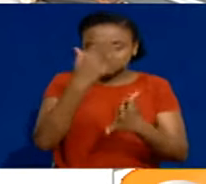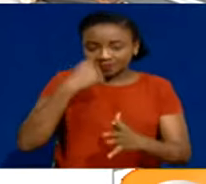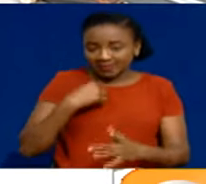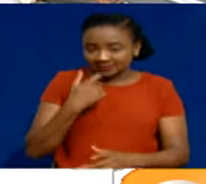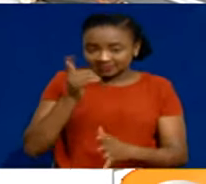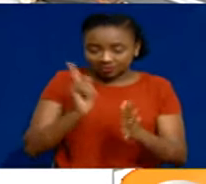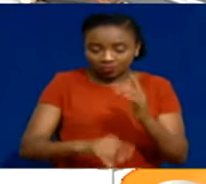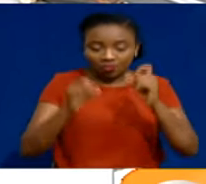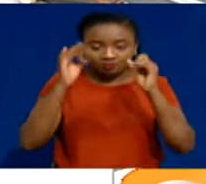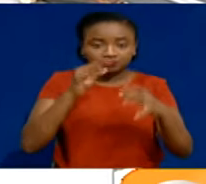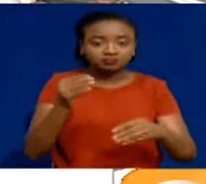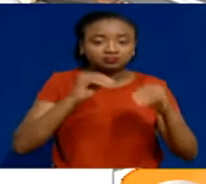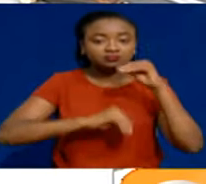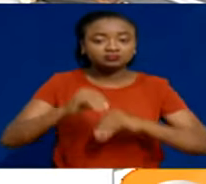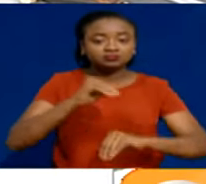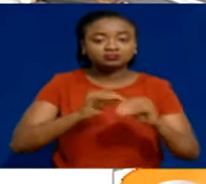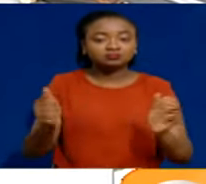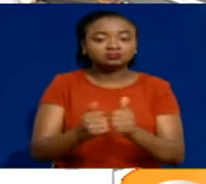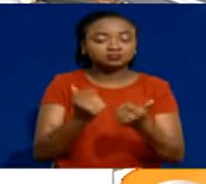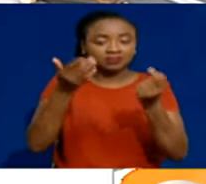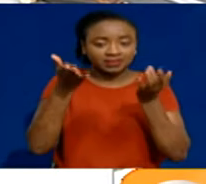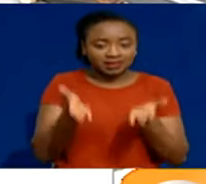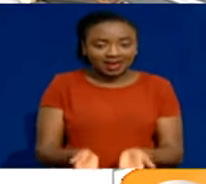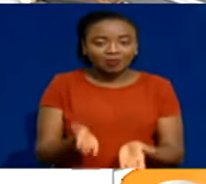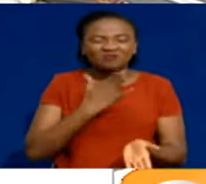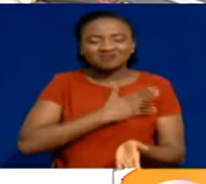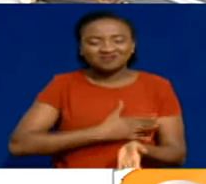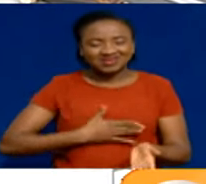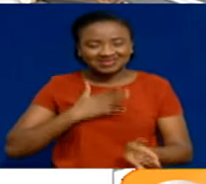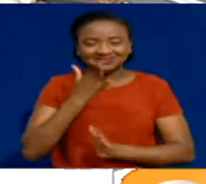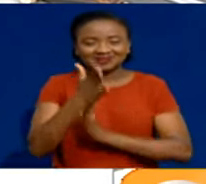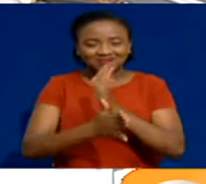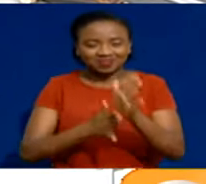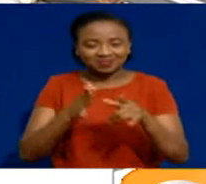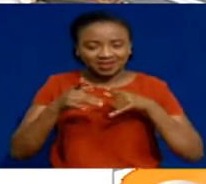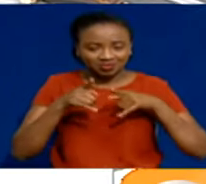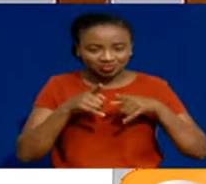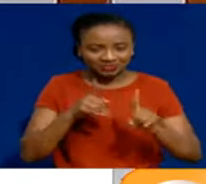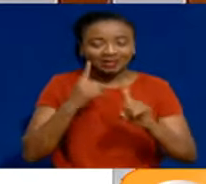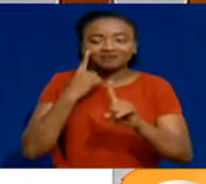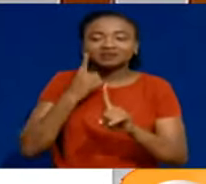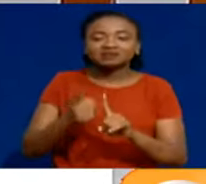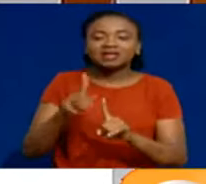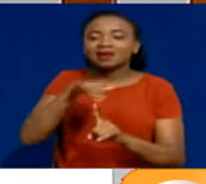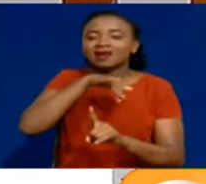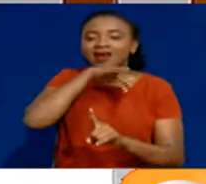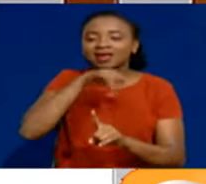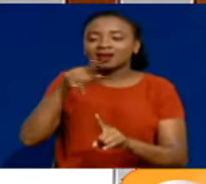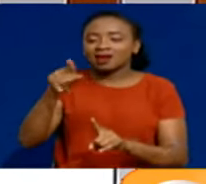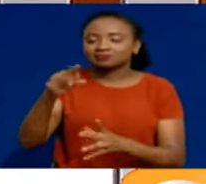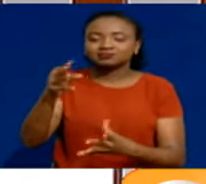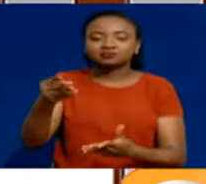now, please prepare yourself to receive Raila Amolo